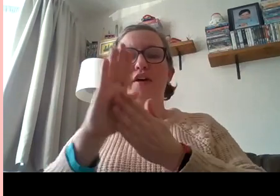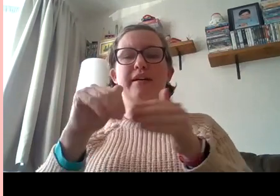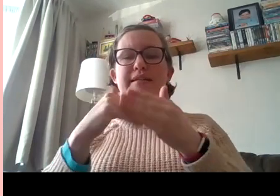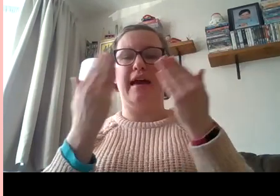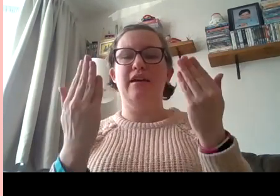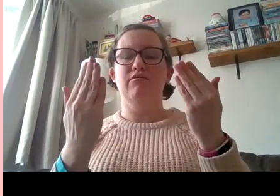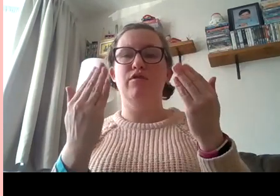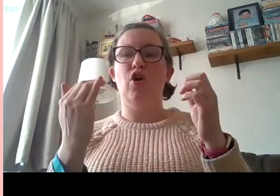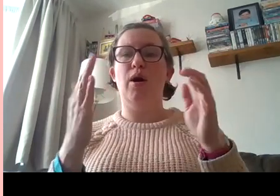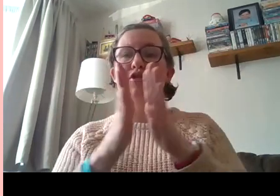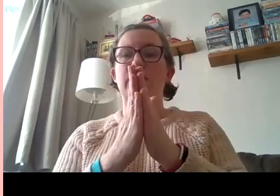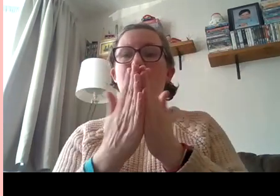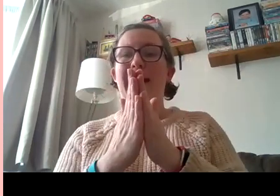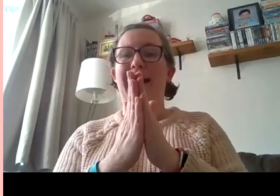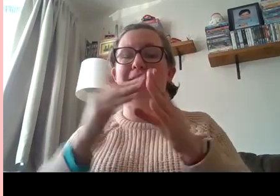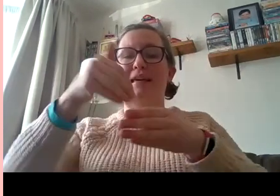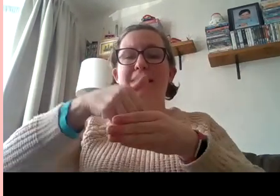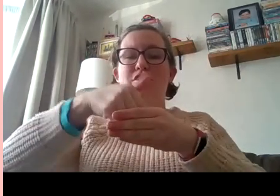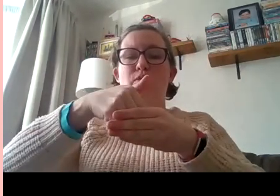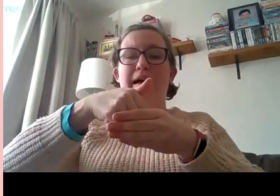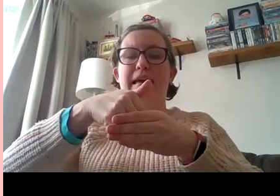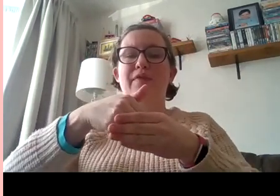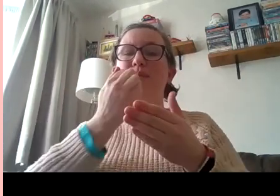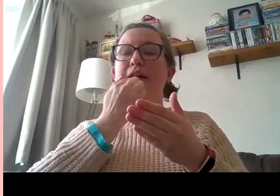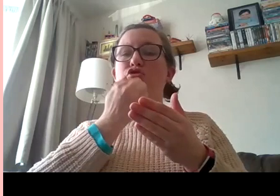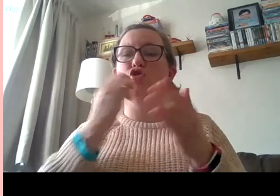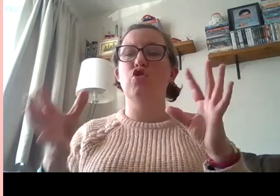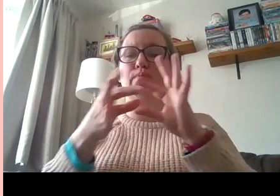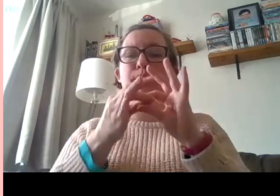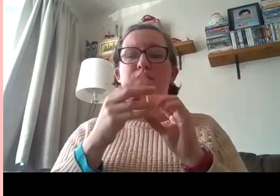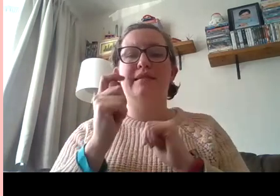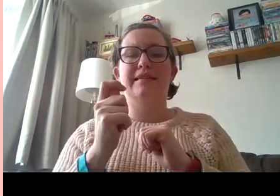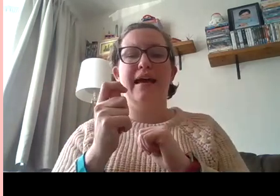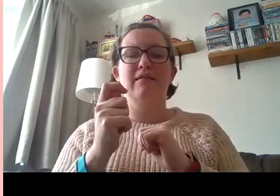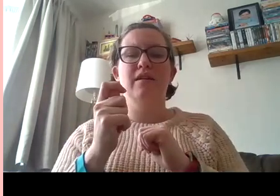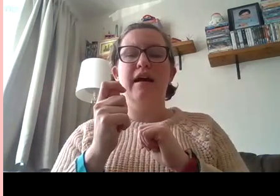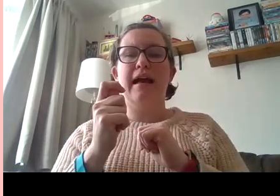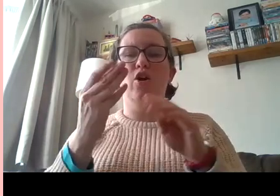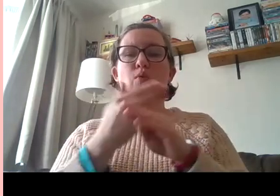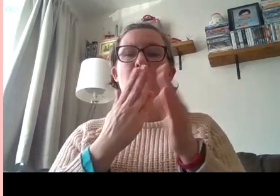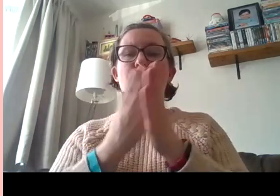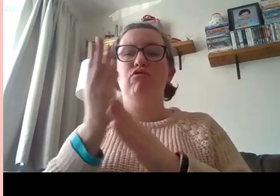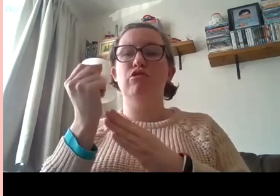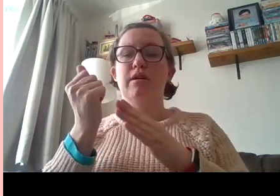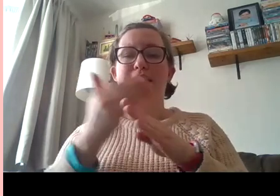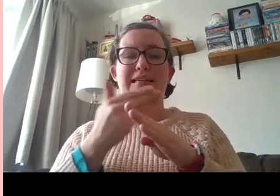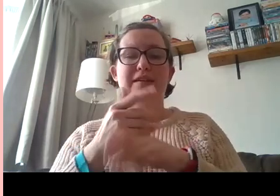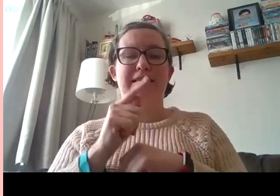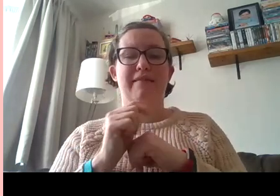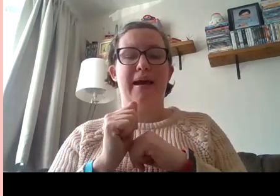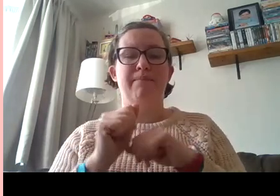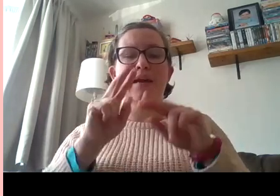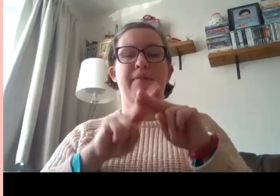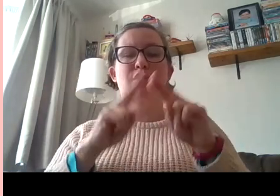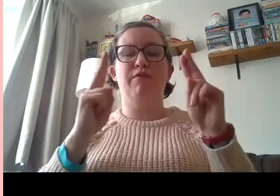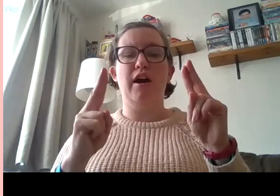On Thursday, you should have a pack in your packet that's about number bonds to 10. Okay, work through some activities